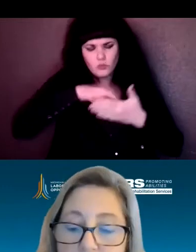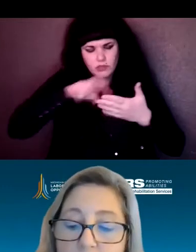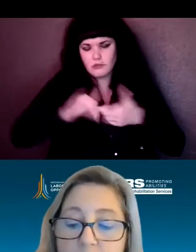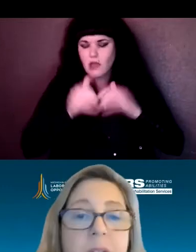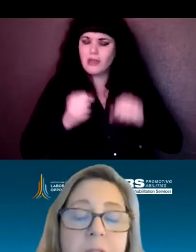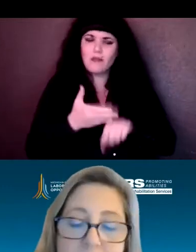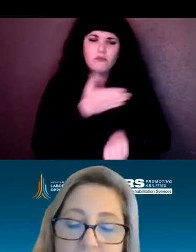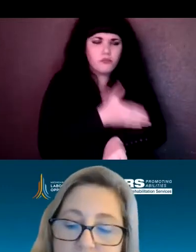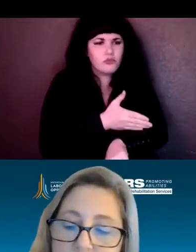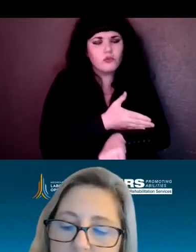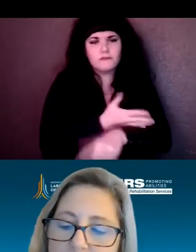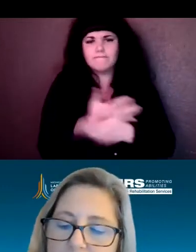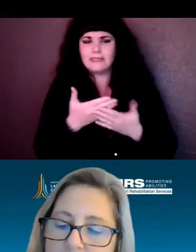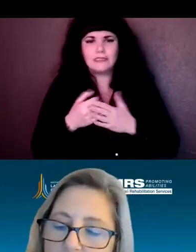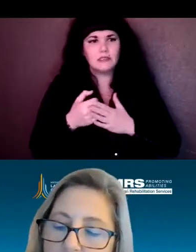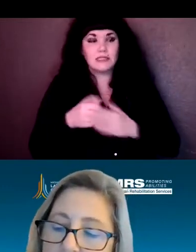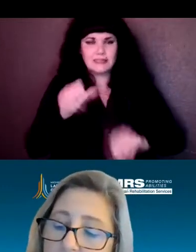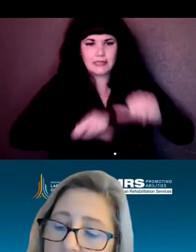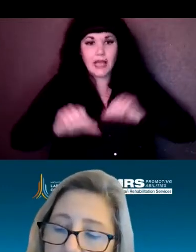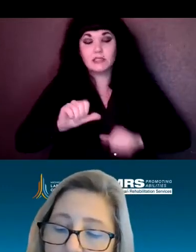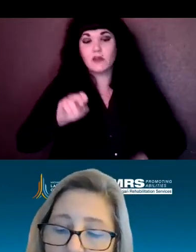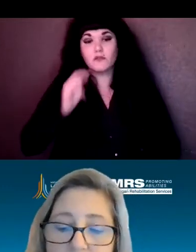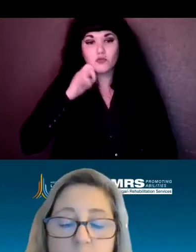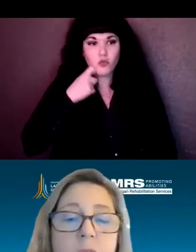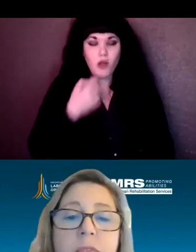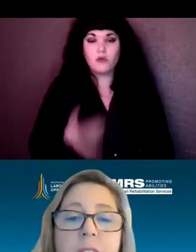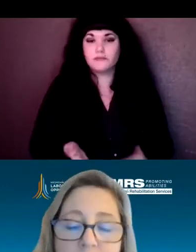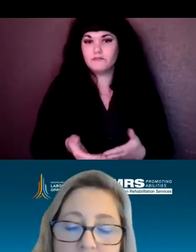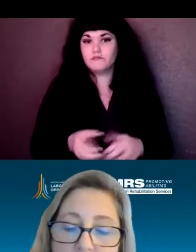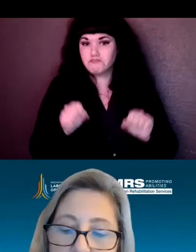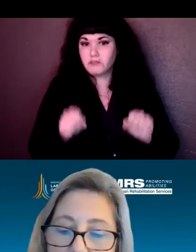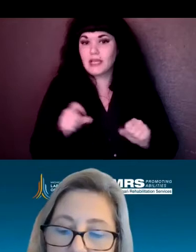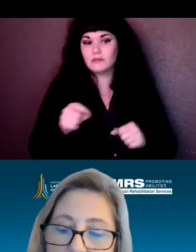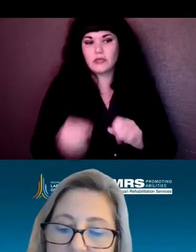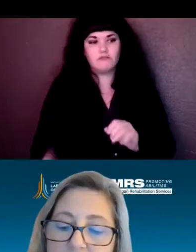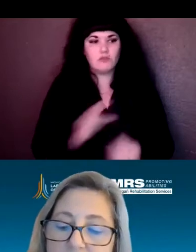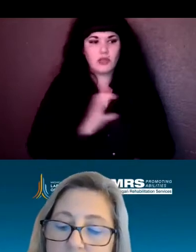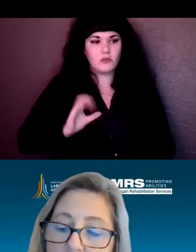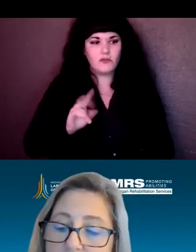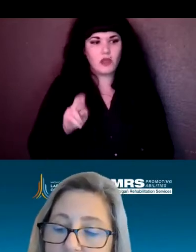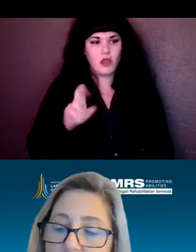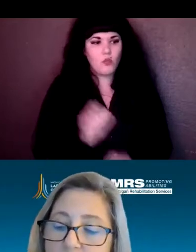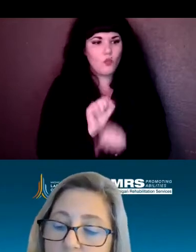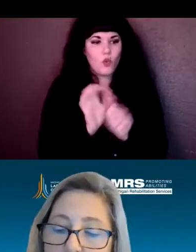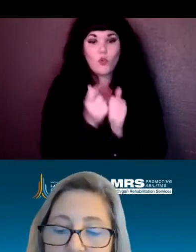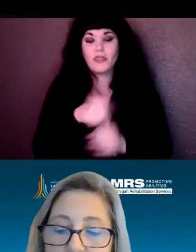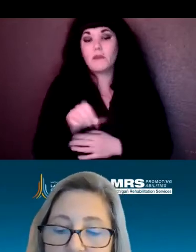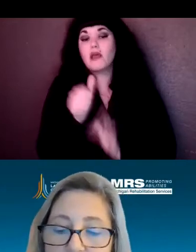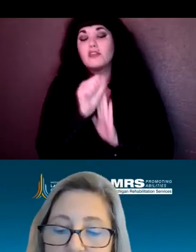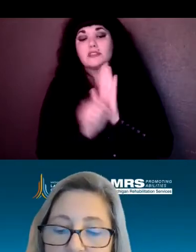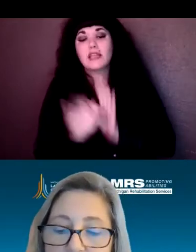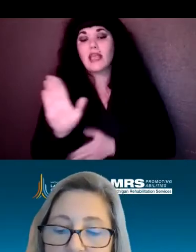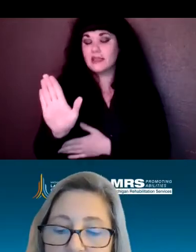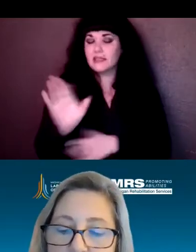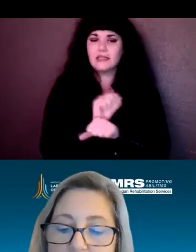of neurorehabilitation. He has been a customer of VR and worked with VR in other states. His work has achieved prominent success